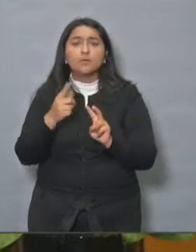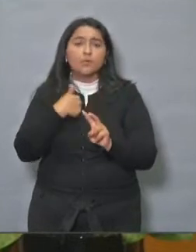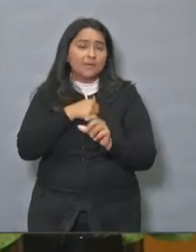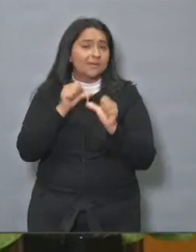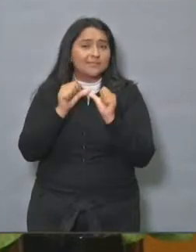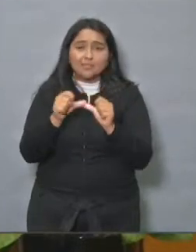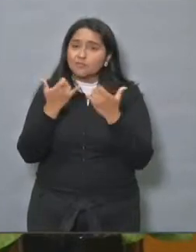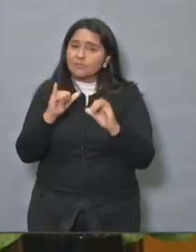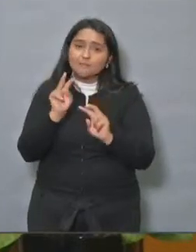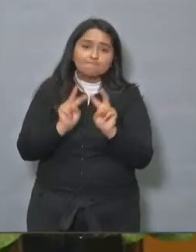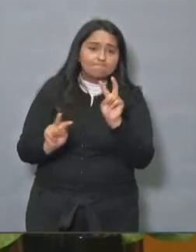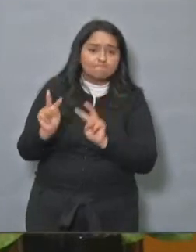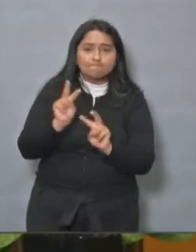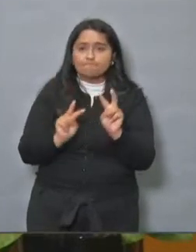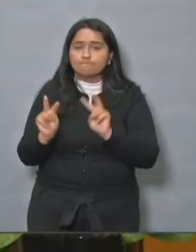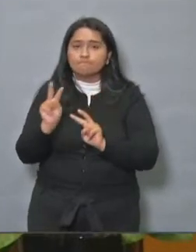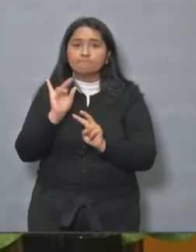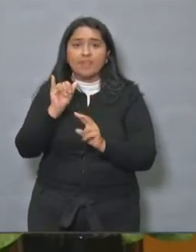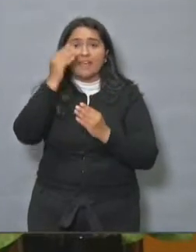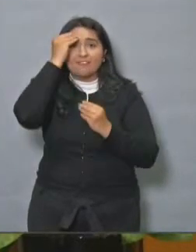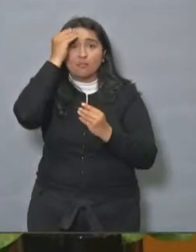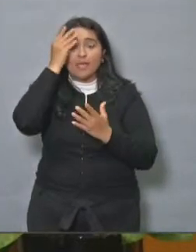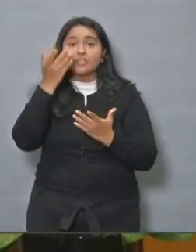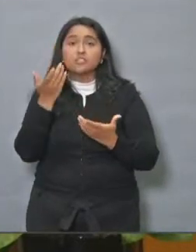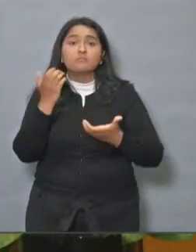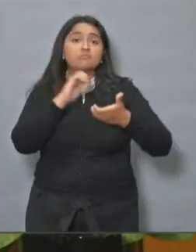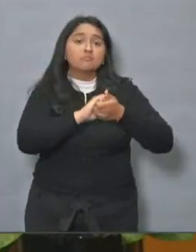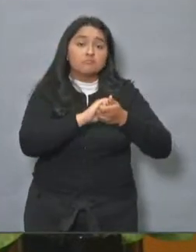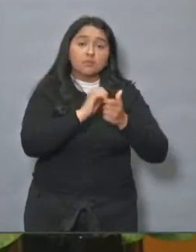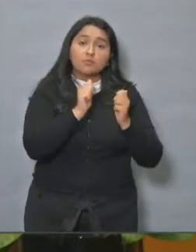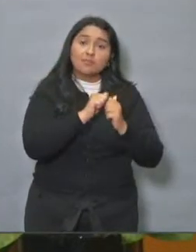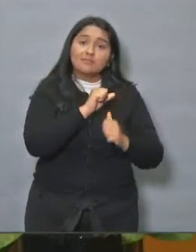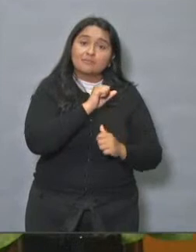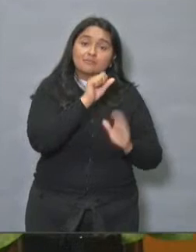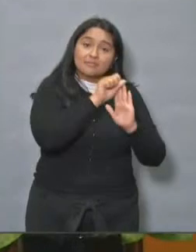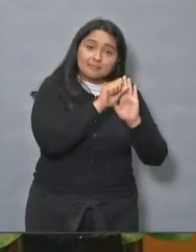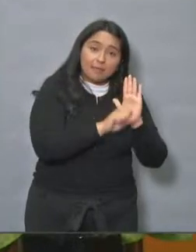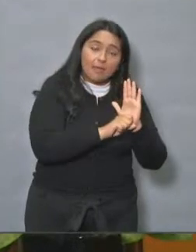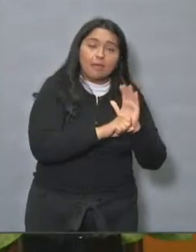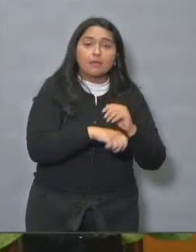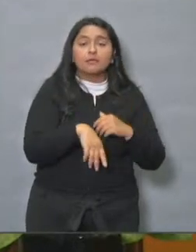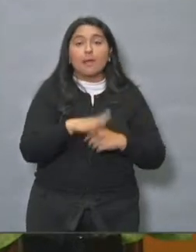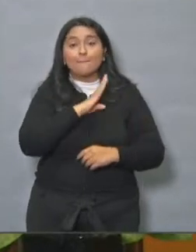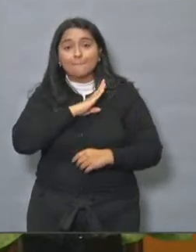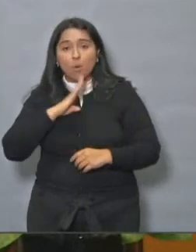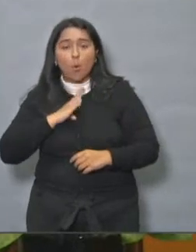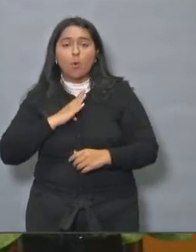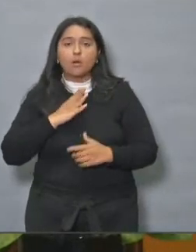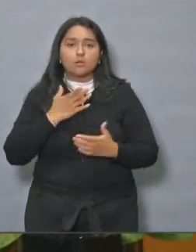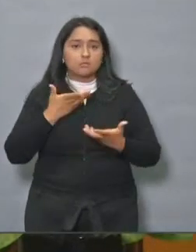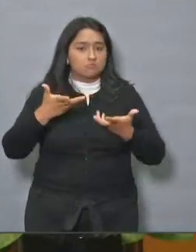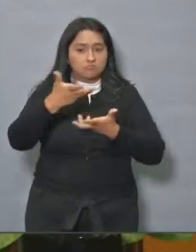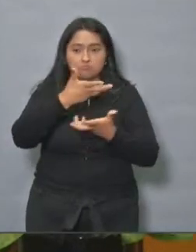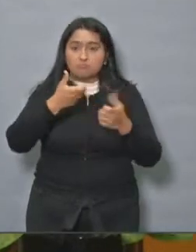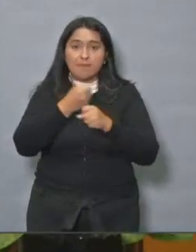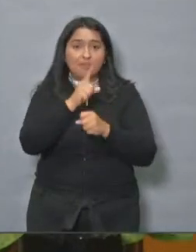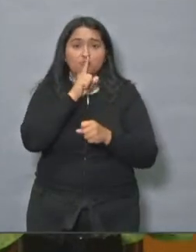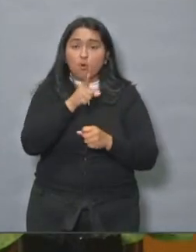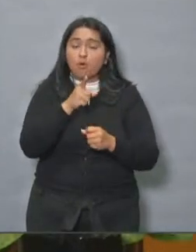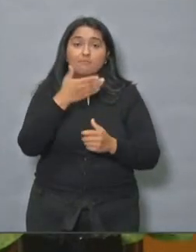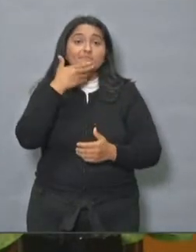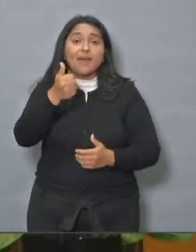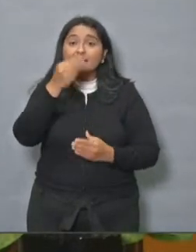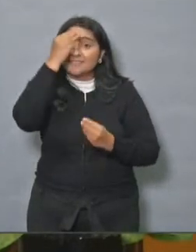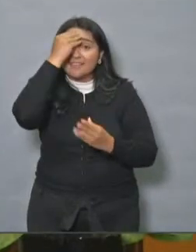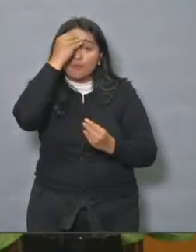that and continue to work both with the state and our board on making sure that we have the very best information and the very